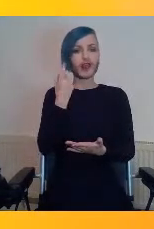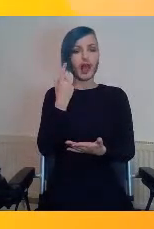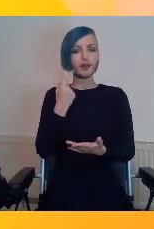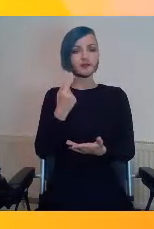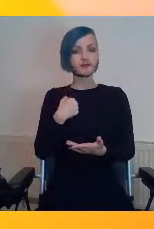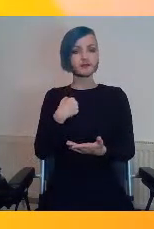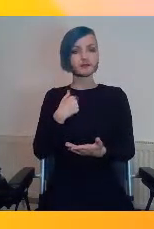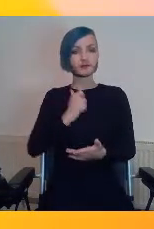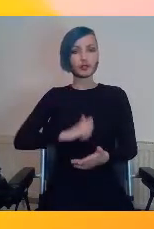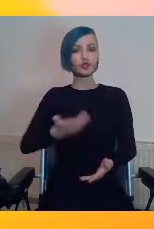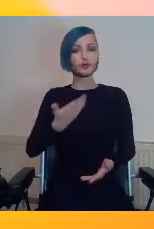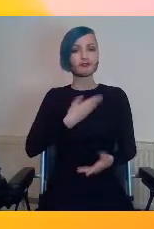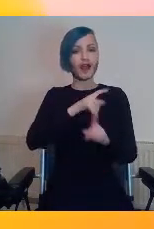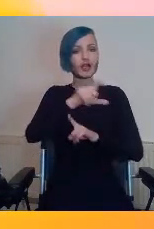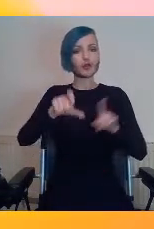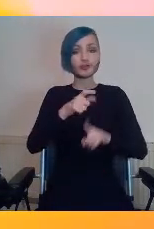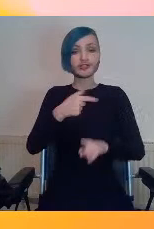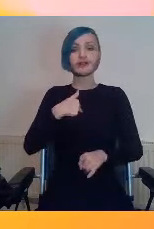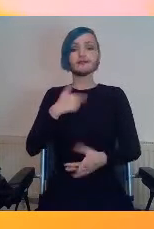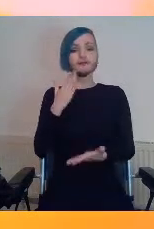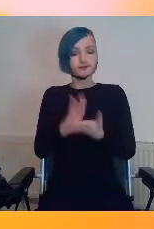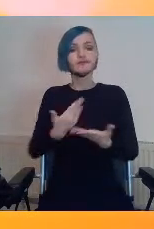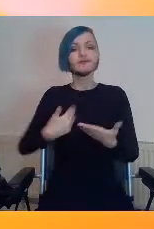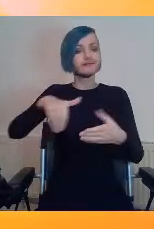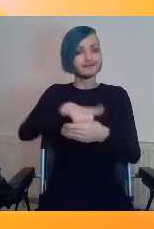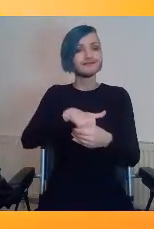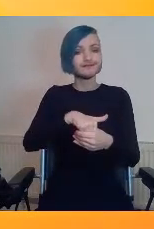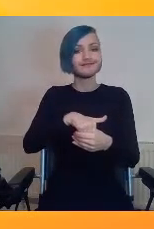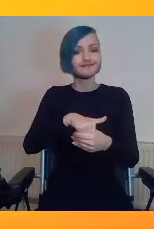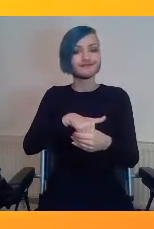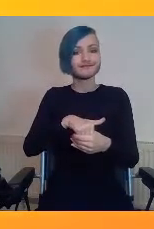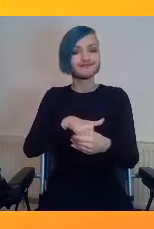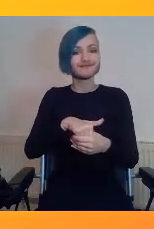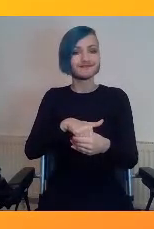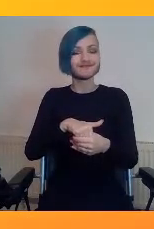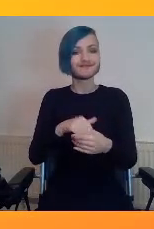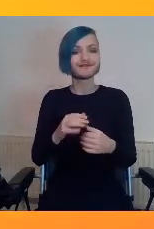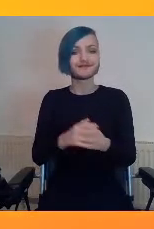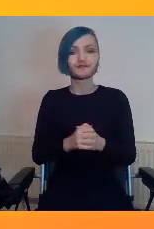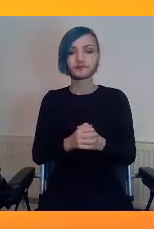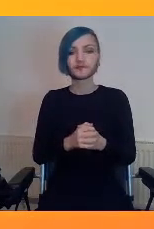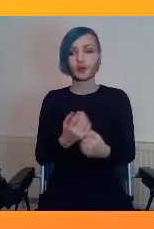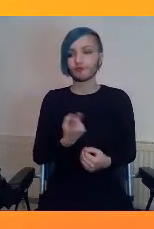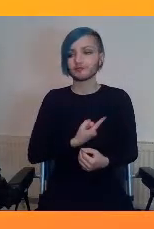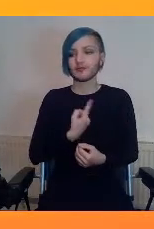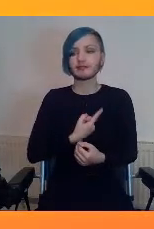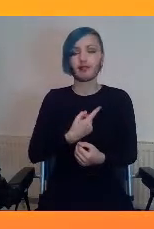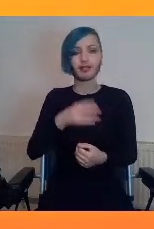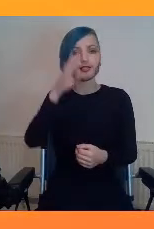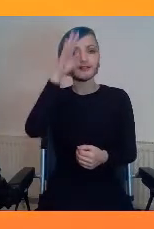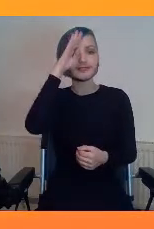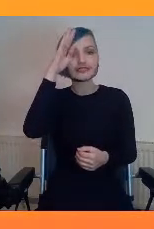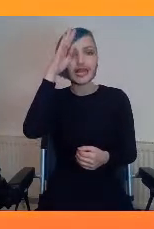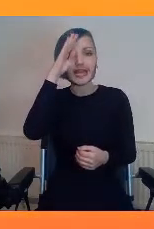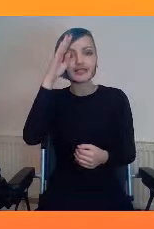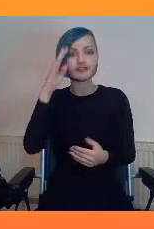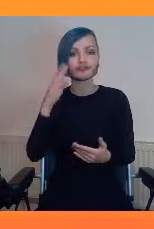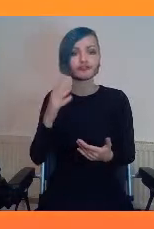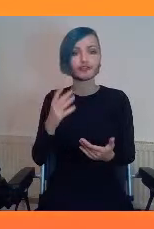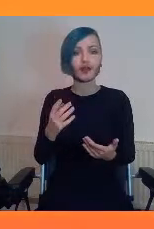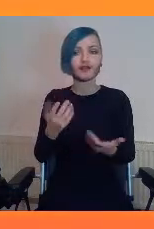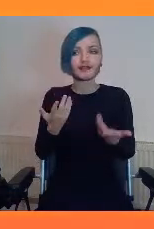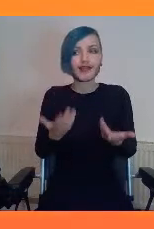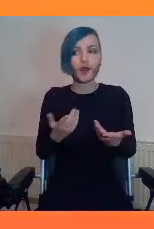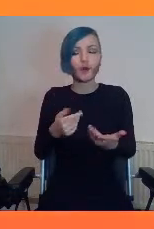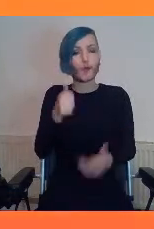And whenever I face a sort of danger, I never feel alone now. I